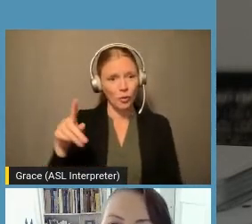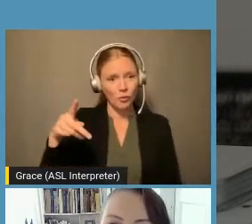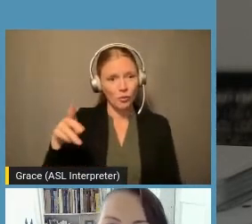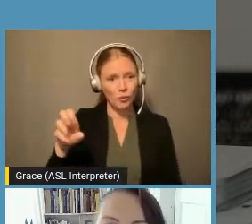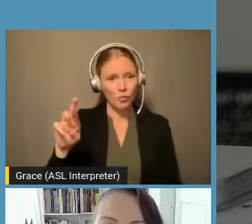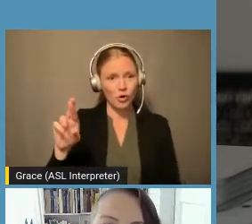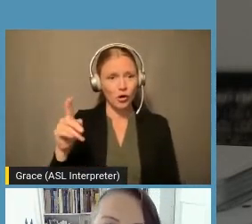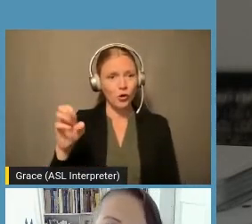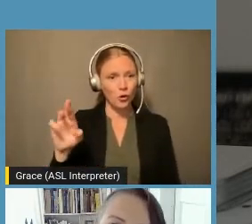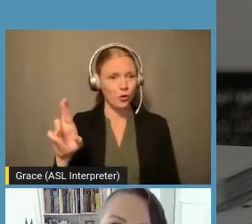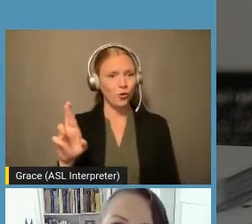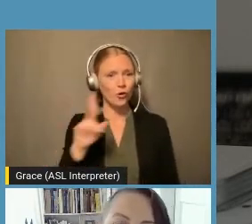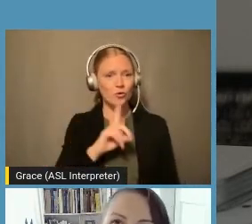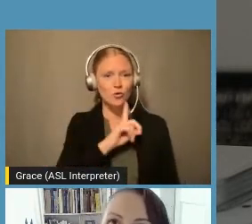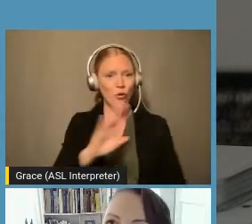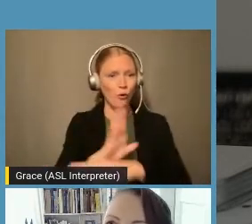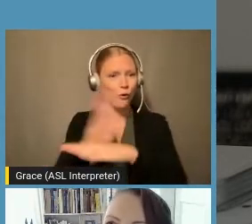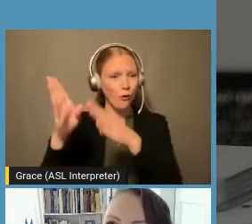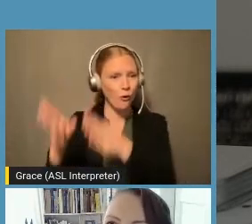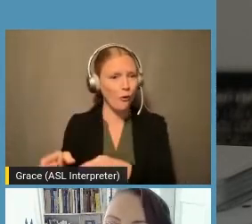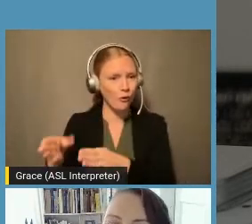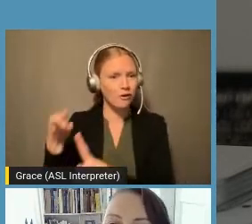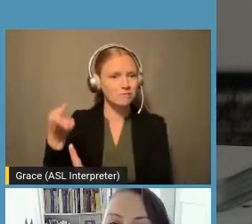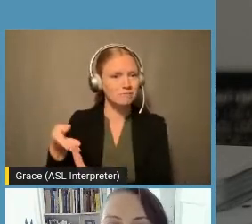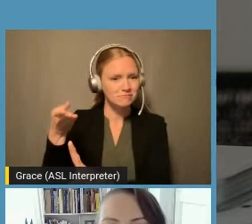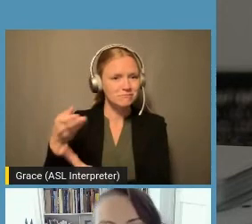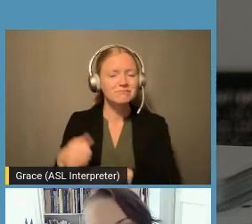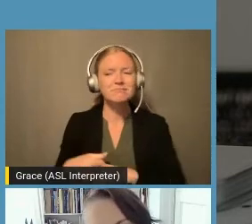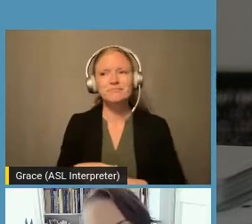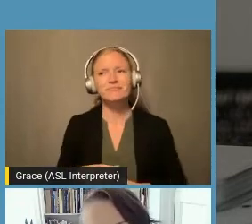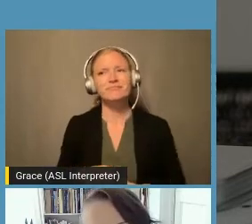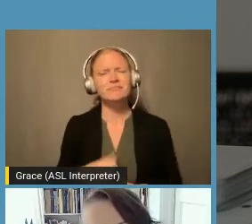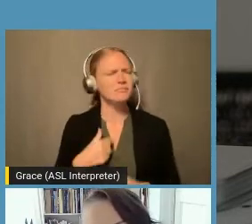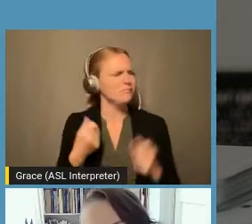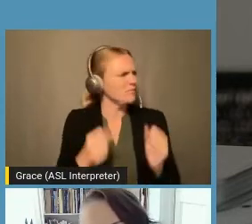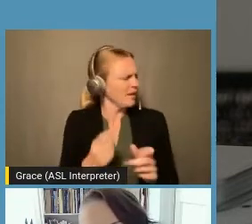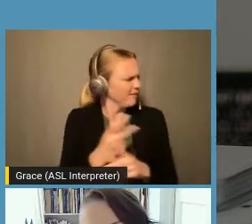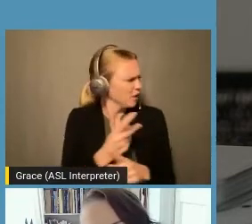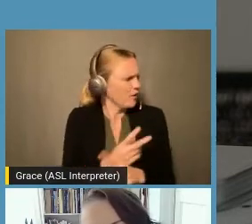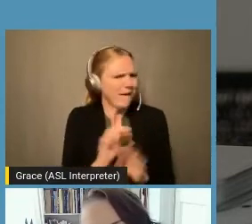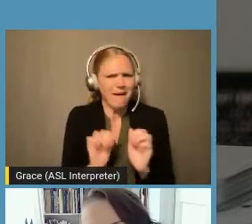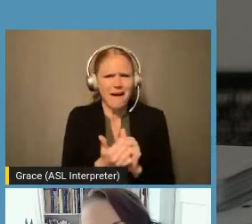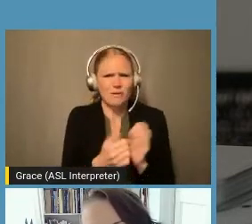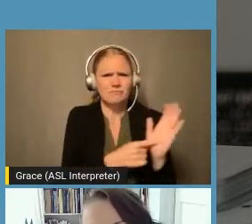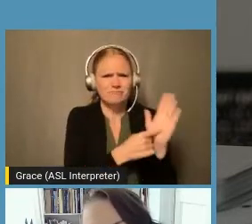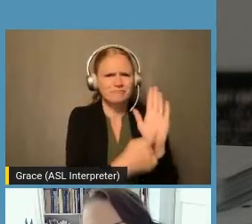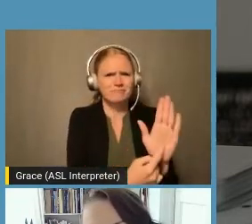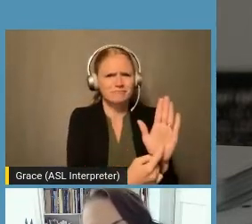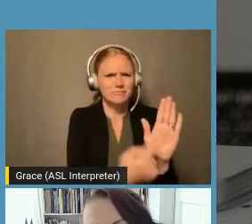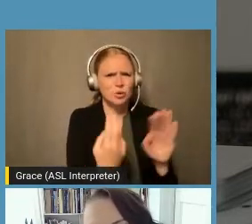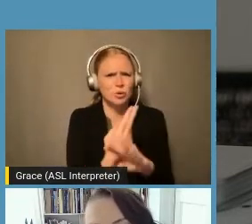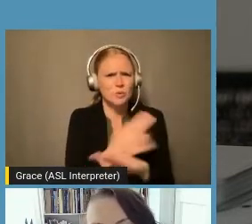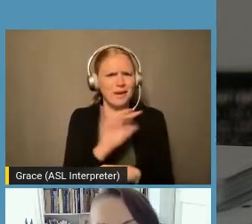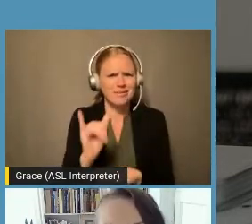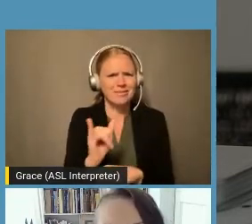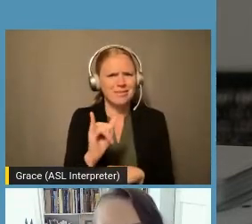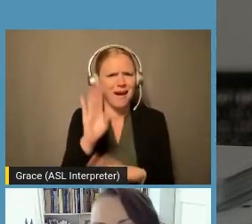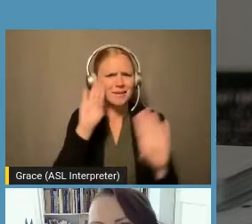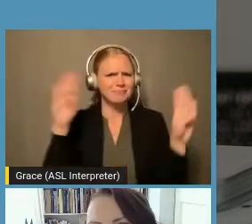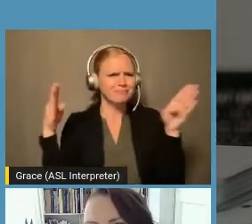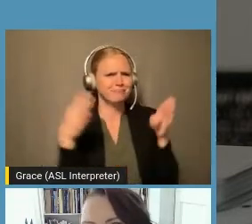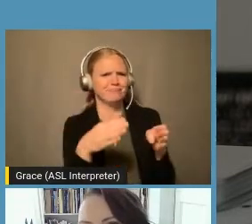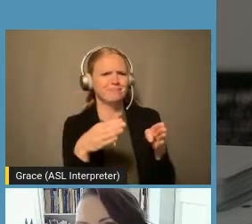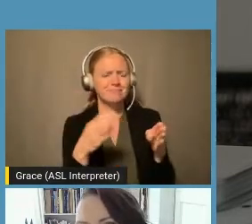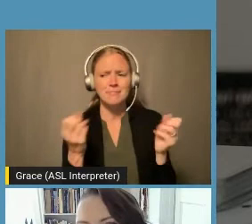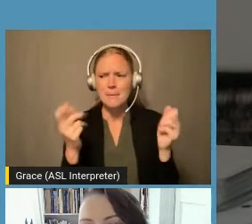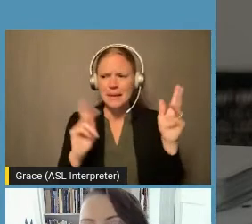estimation, and really think about how I could present this content to you from that lens, since so many of the folks